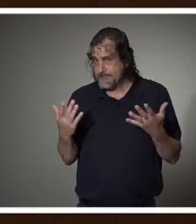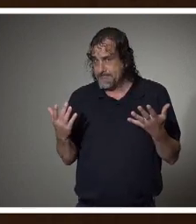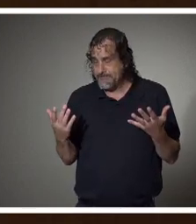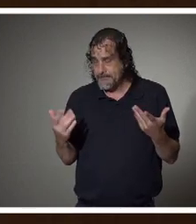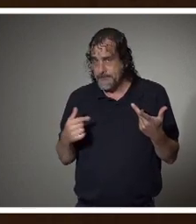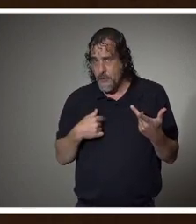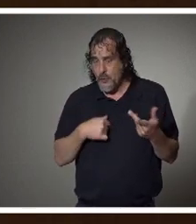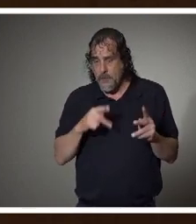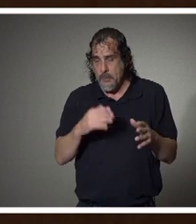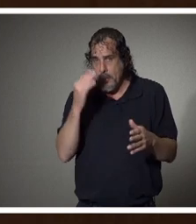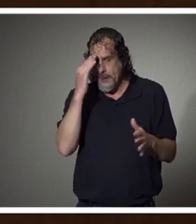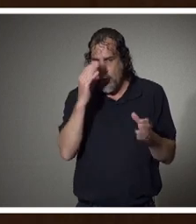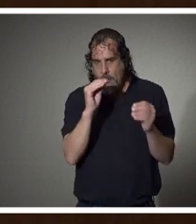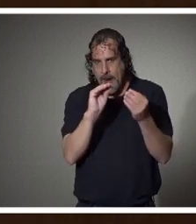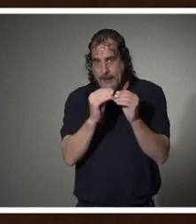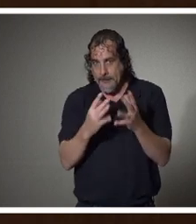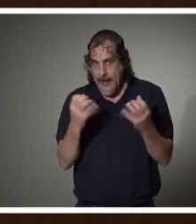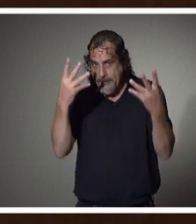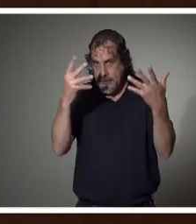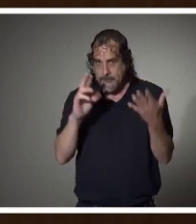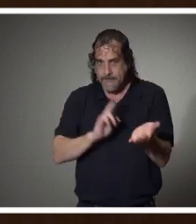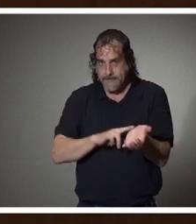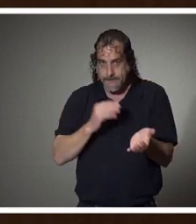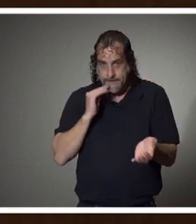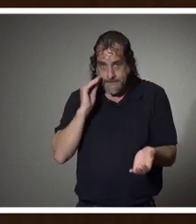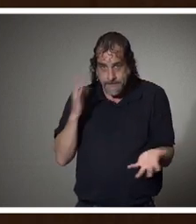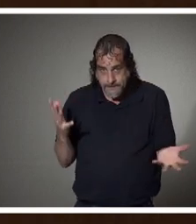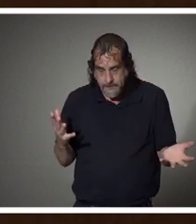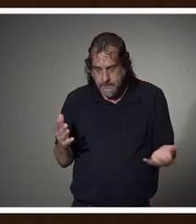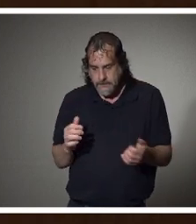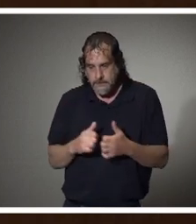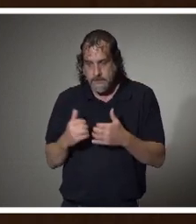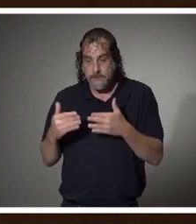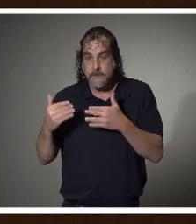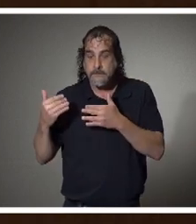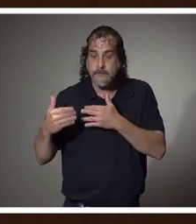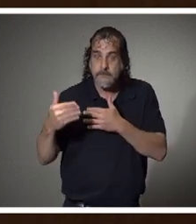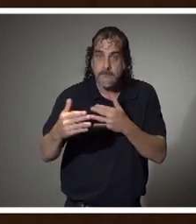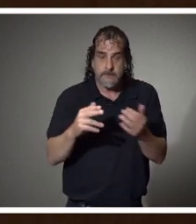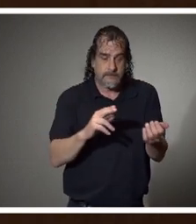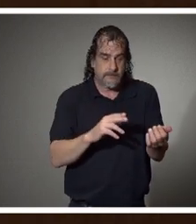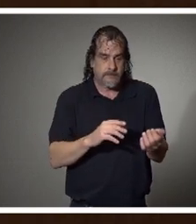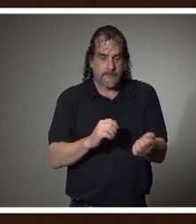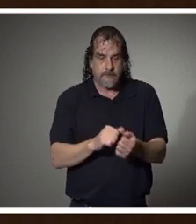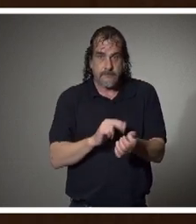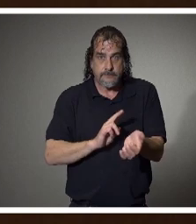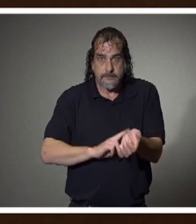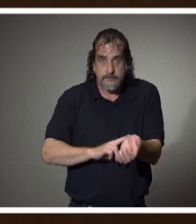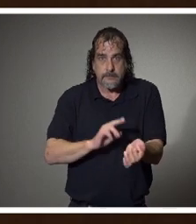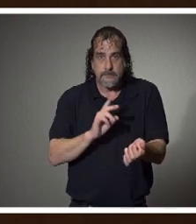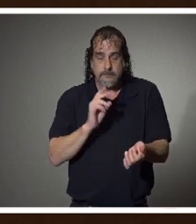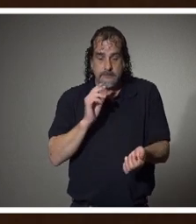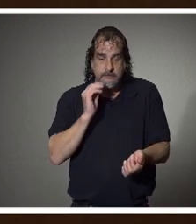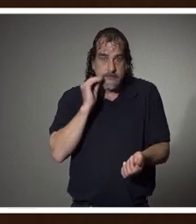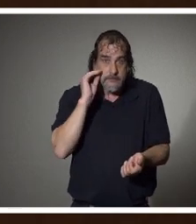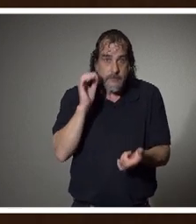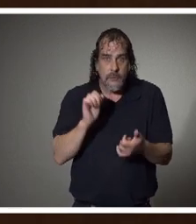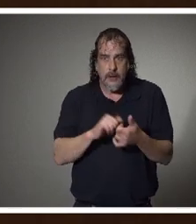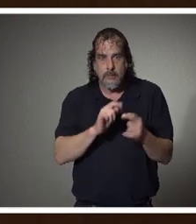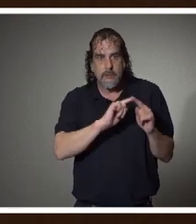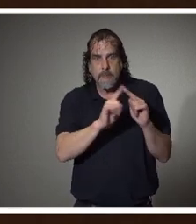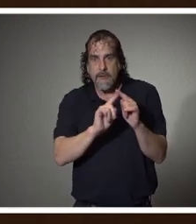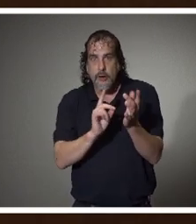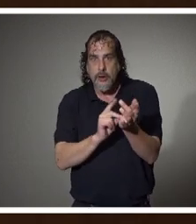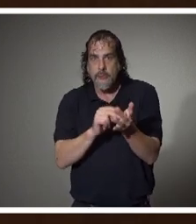keep track of it. As we go forward, especially with the long-term care settings, and we've talked to the different professional societies and the